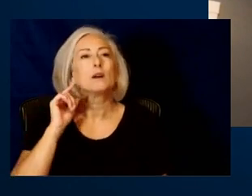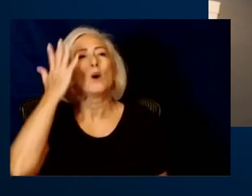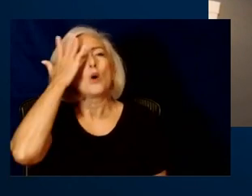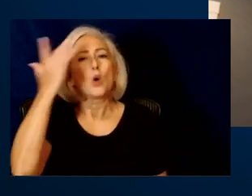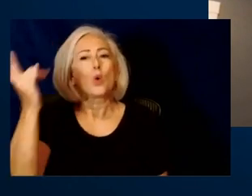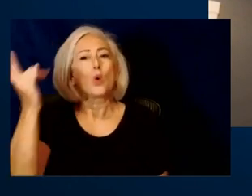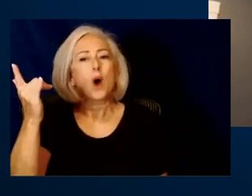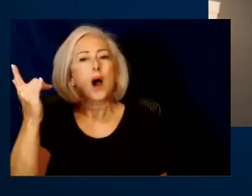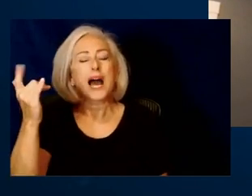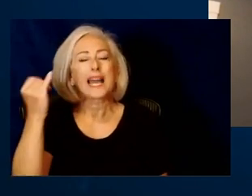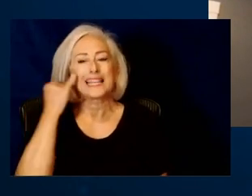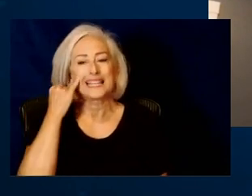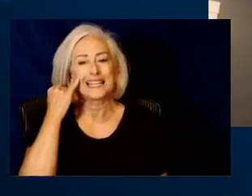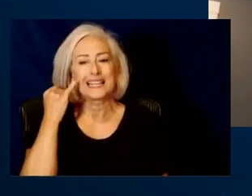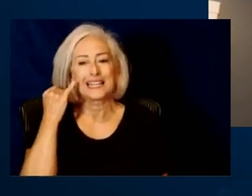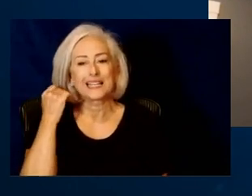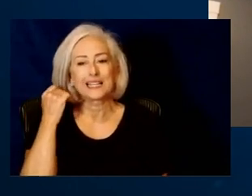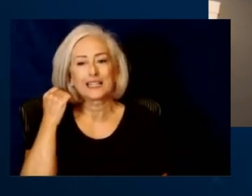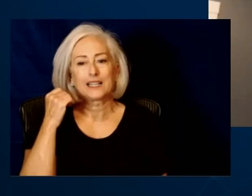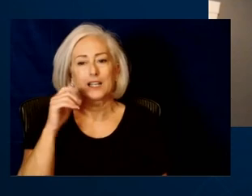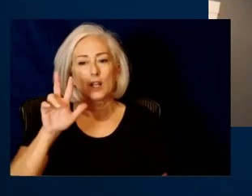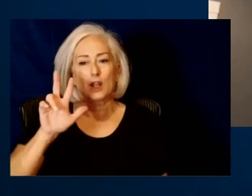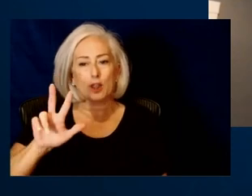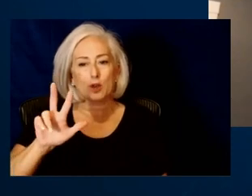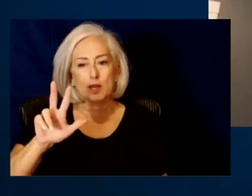is 3B lung